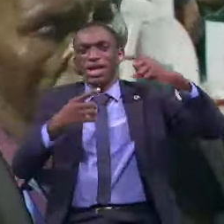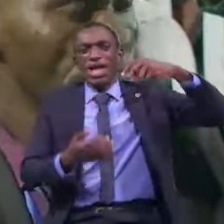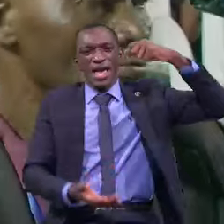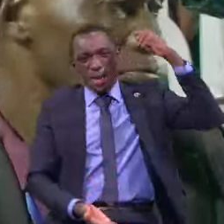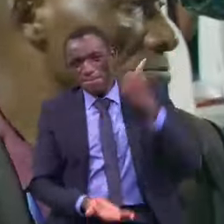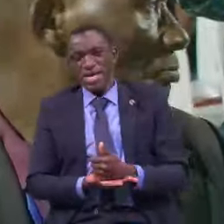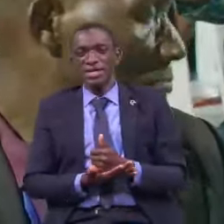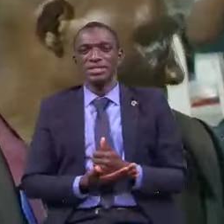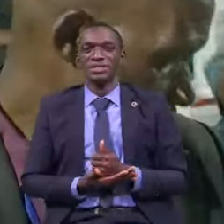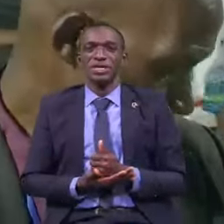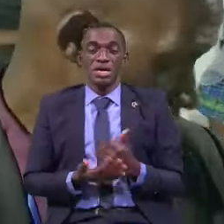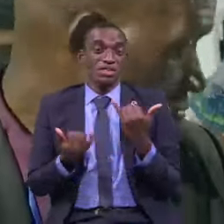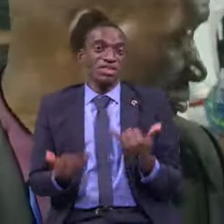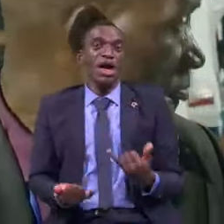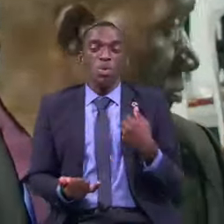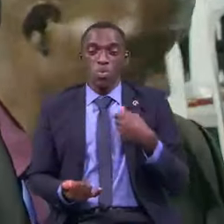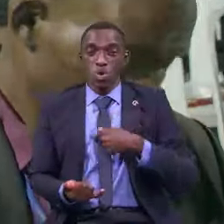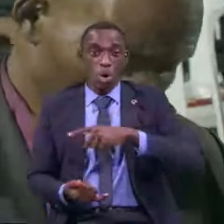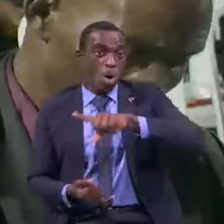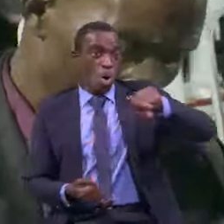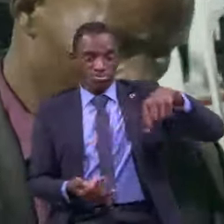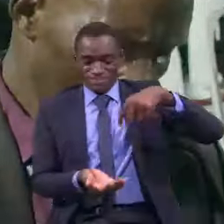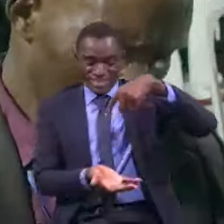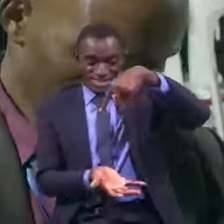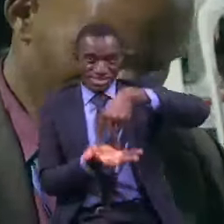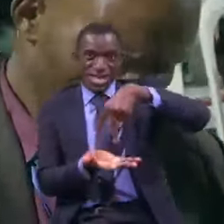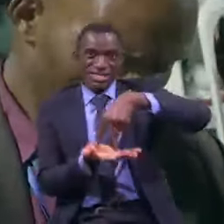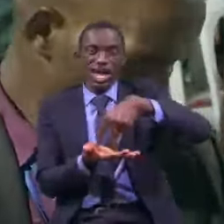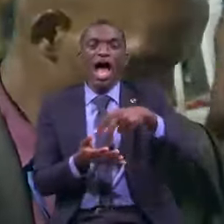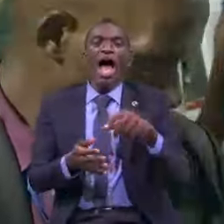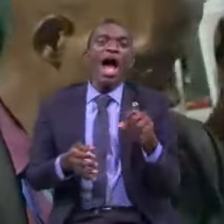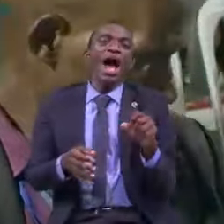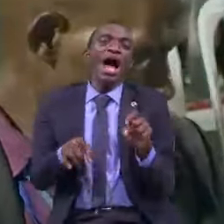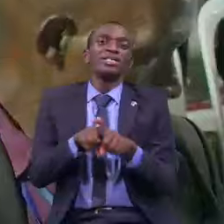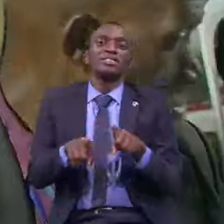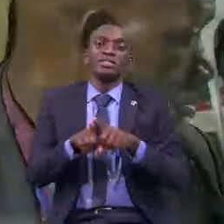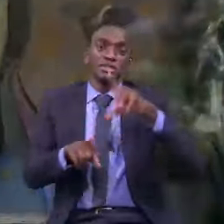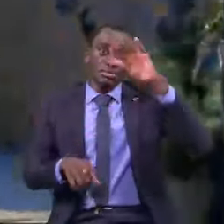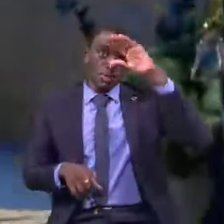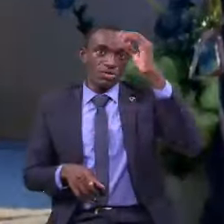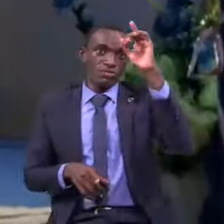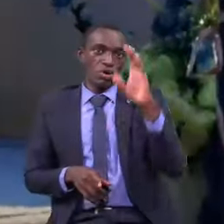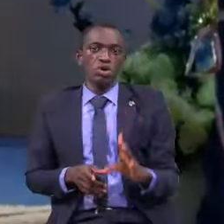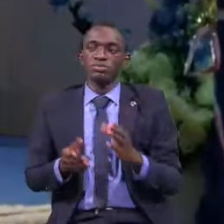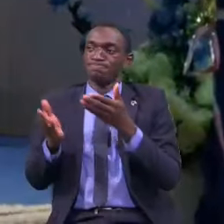We'll now rise up as the man of God will be coming to bring the power of the Lord to bear upon our